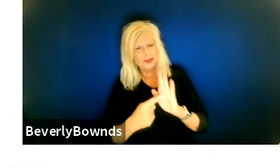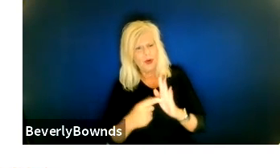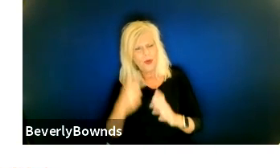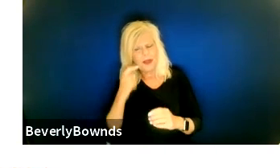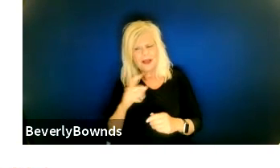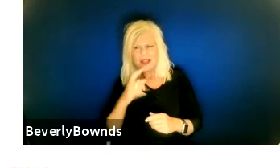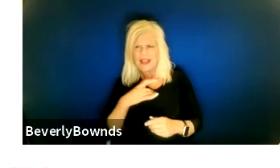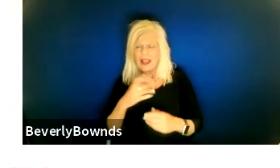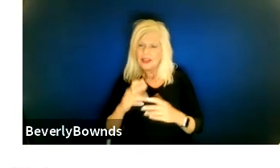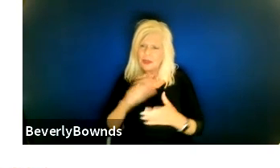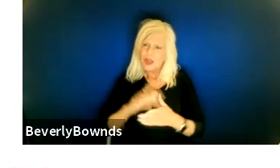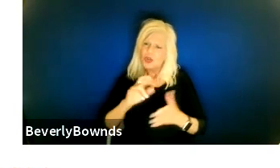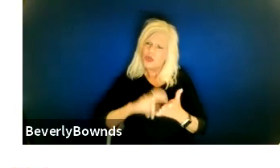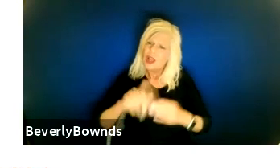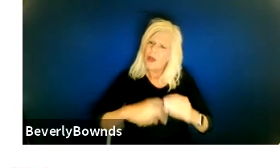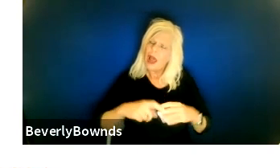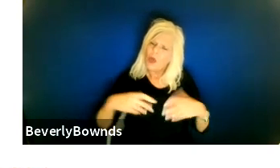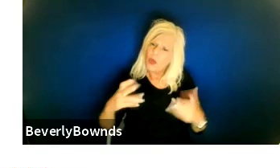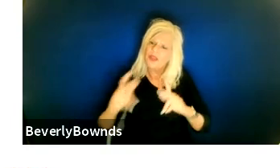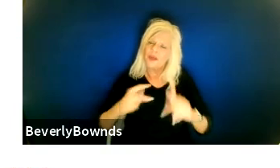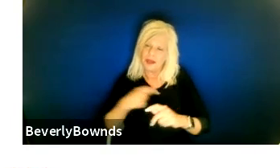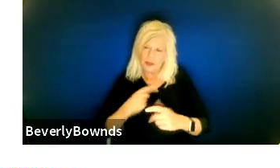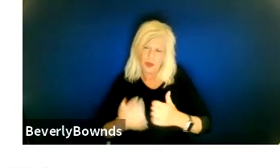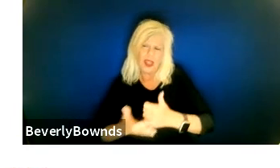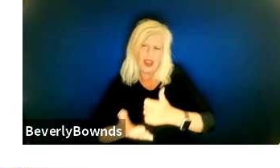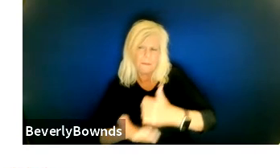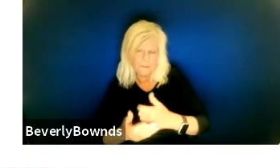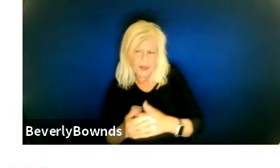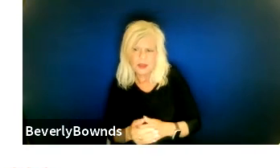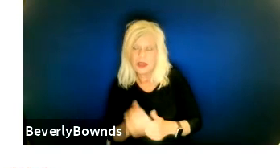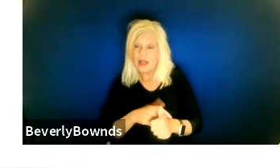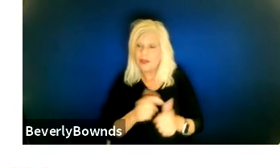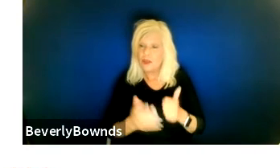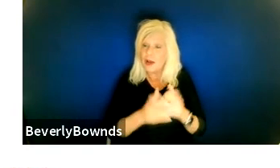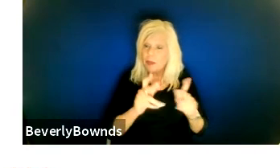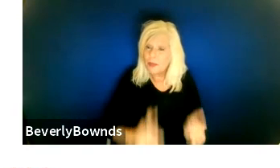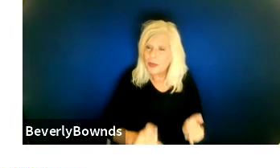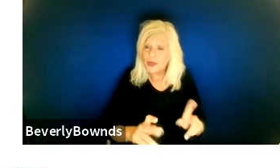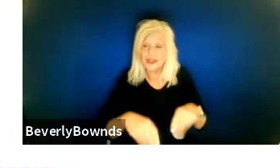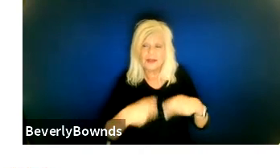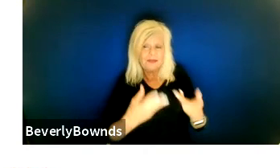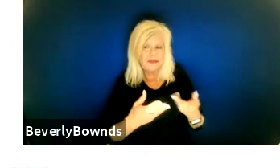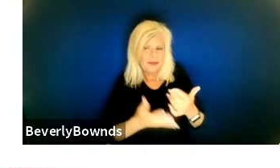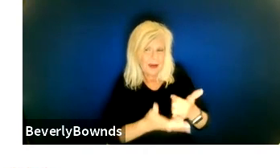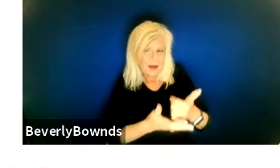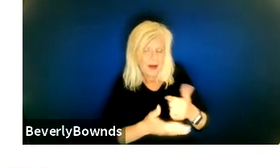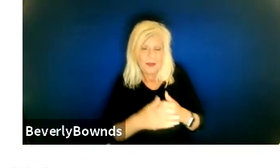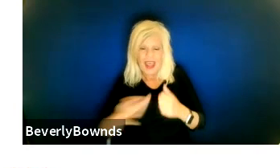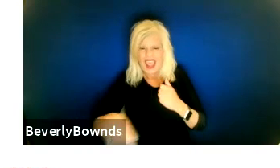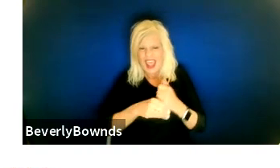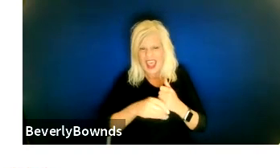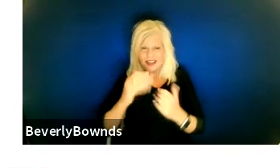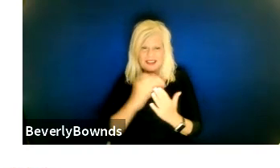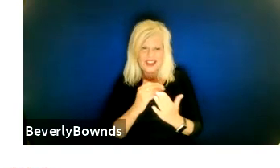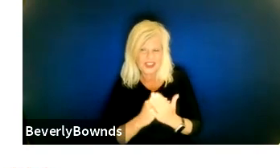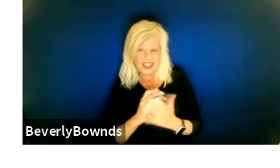like to believe that research is about the people we help as well. And so every time we help someone through an intervention or program, I always add it to this sheet here. And